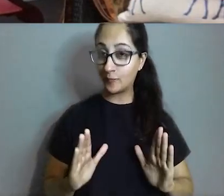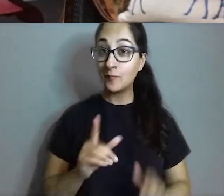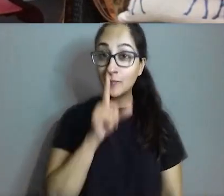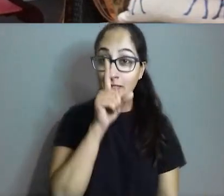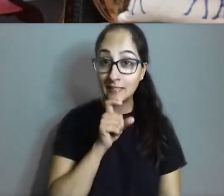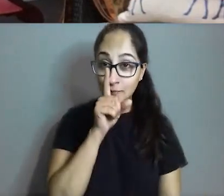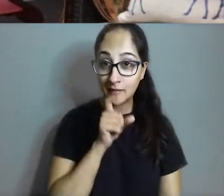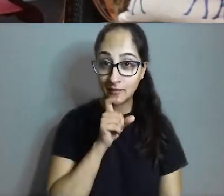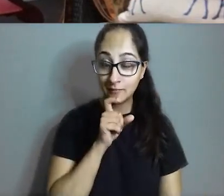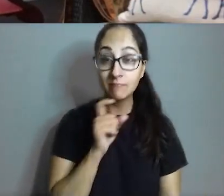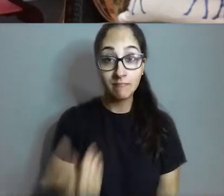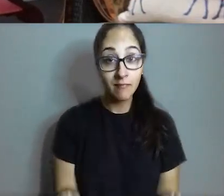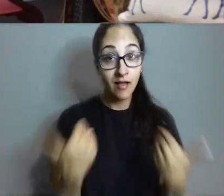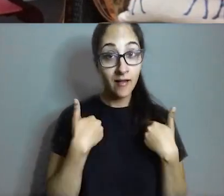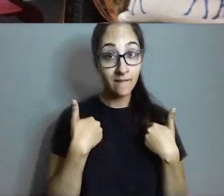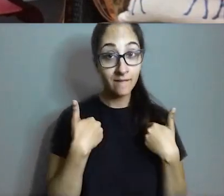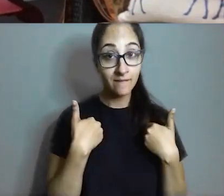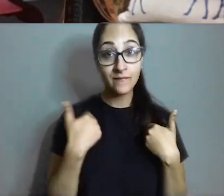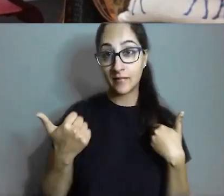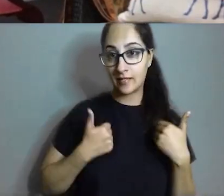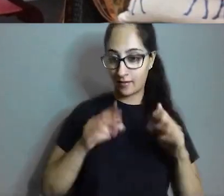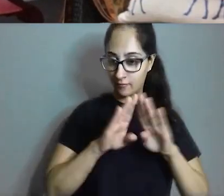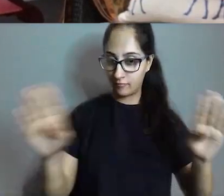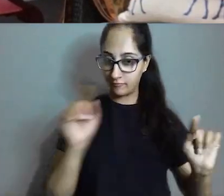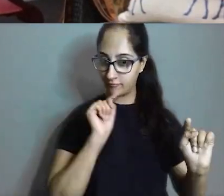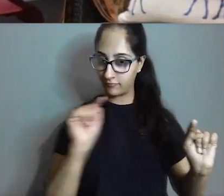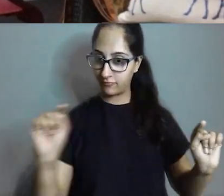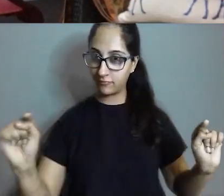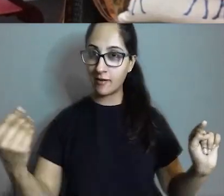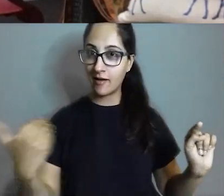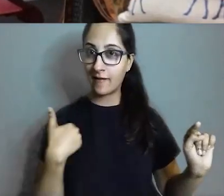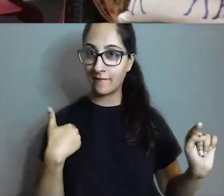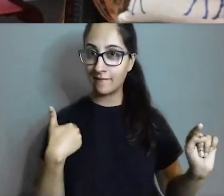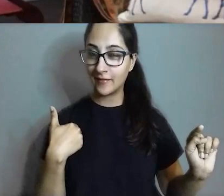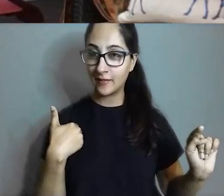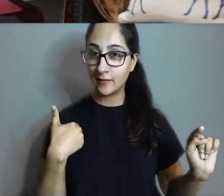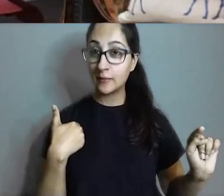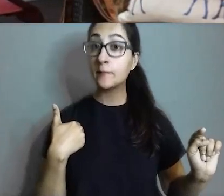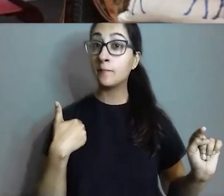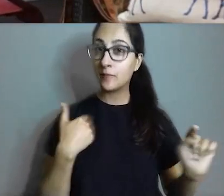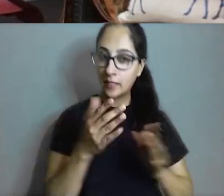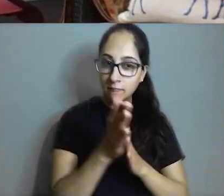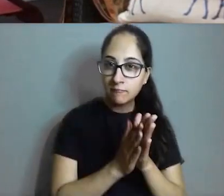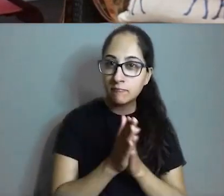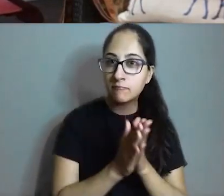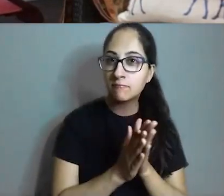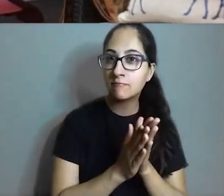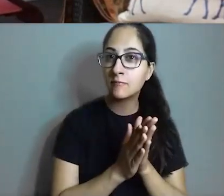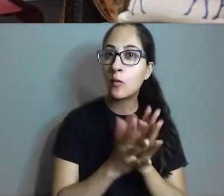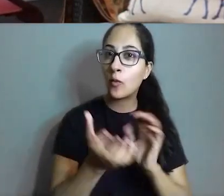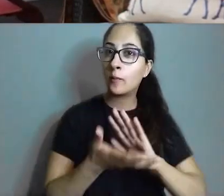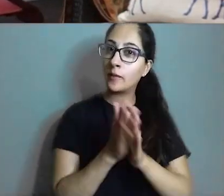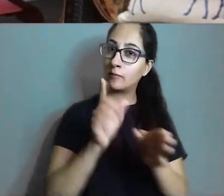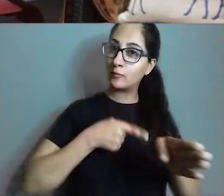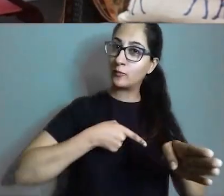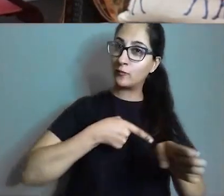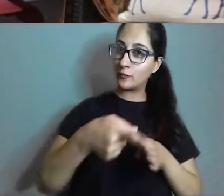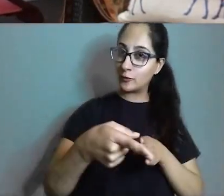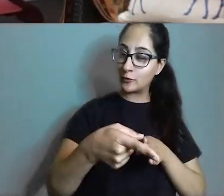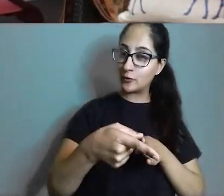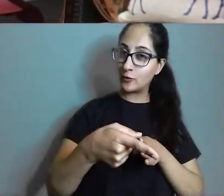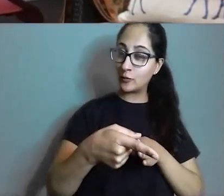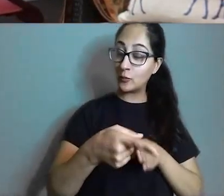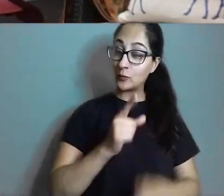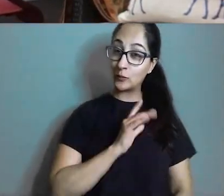because newsflash, yes, we have them. They are from across Canada, and not only are they pursuing their passion for music, but